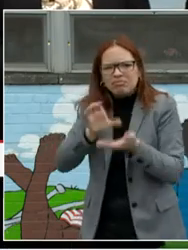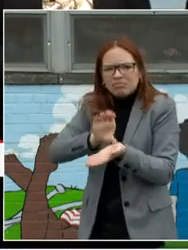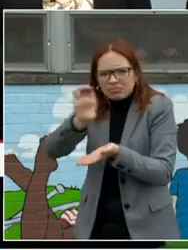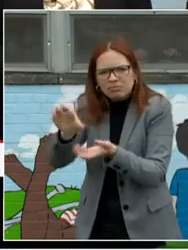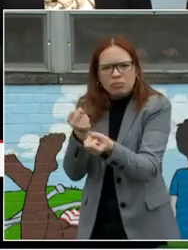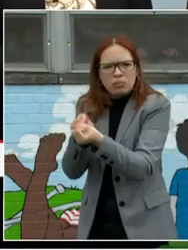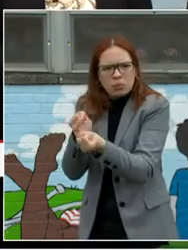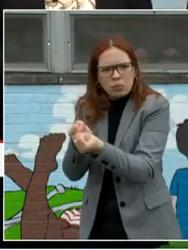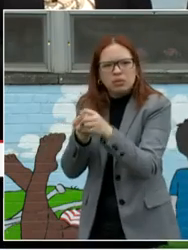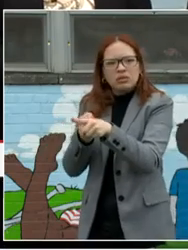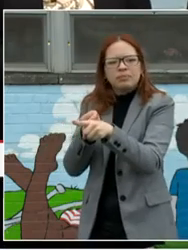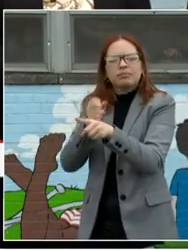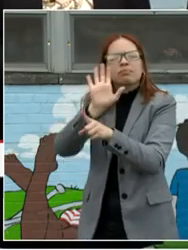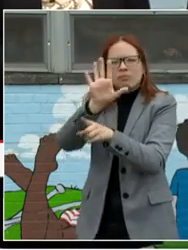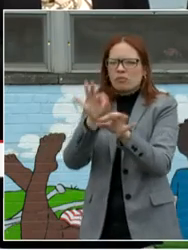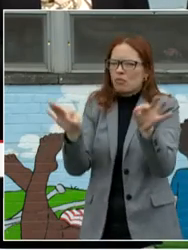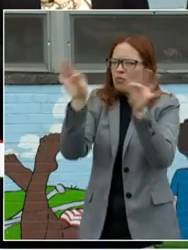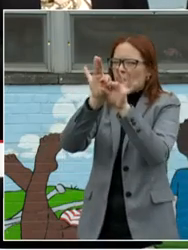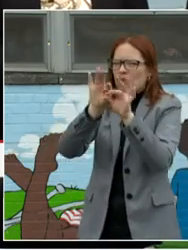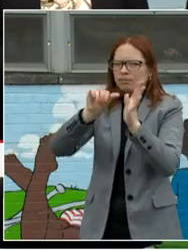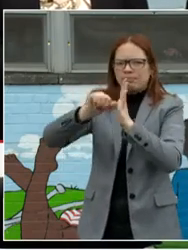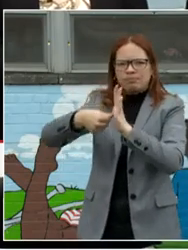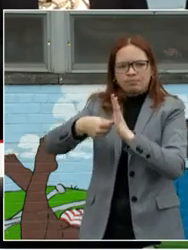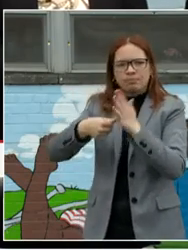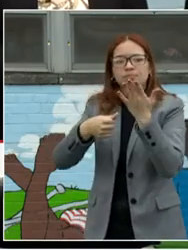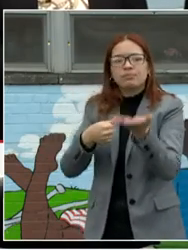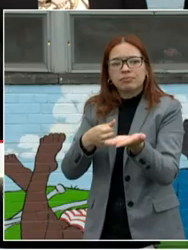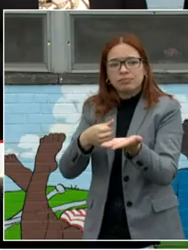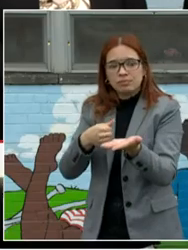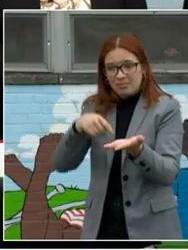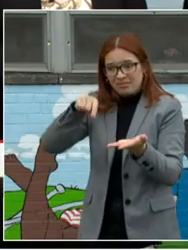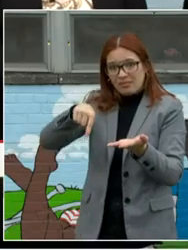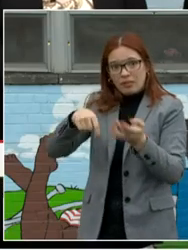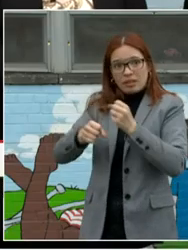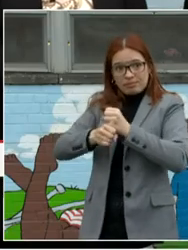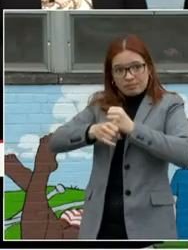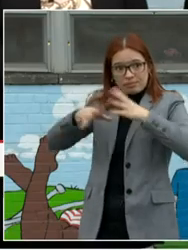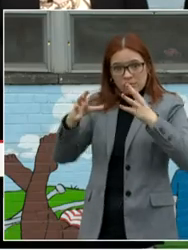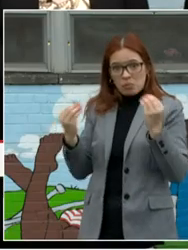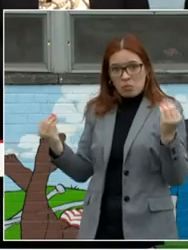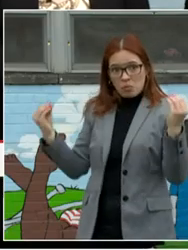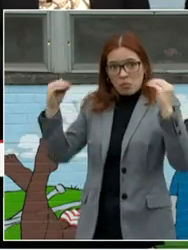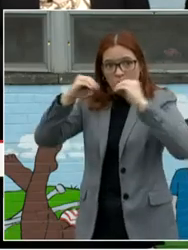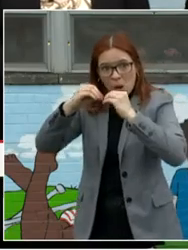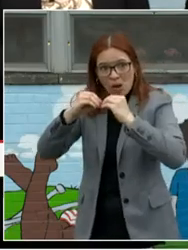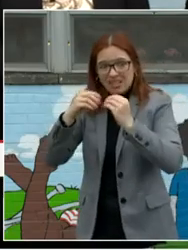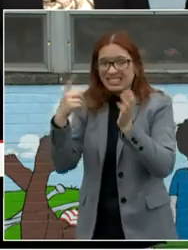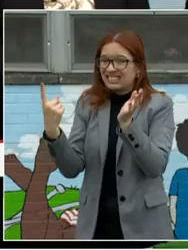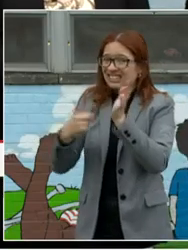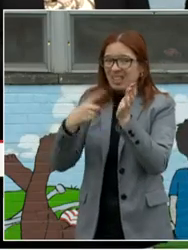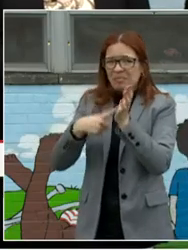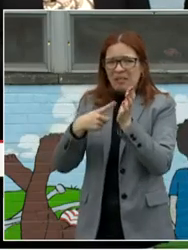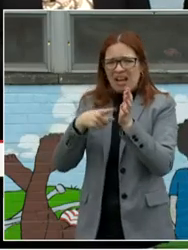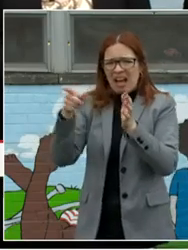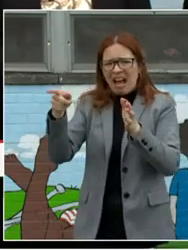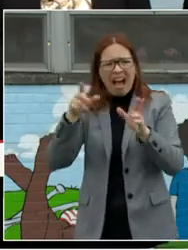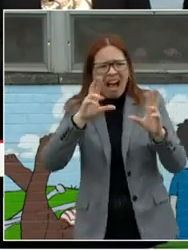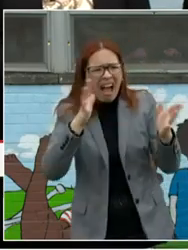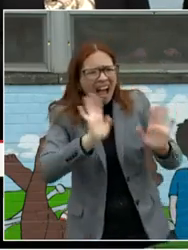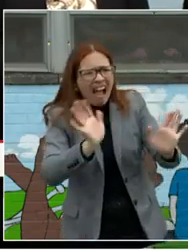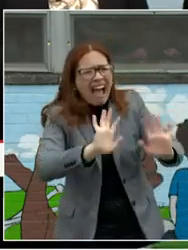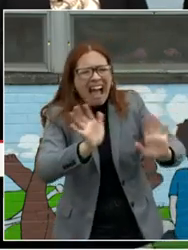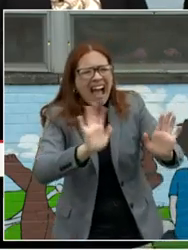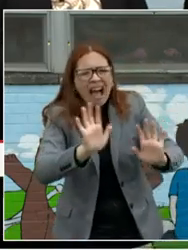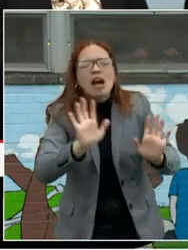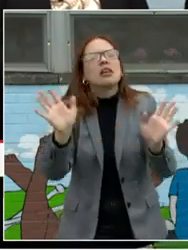sometimes when we expand eligibility, we get pushed back. So I would say to parents, talk to your council members.